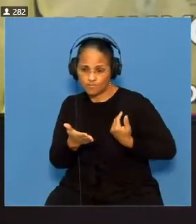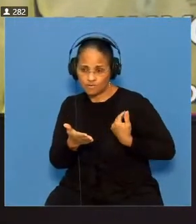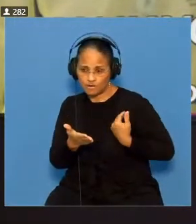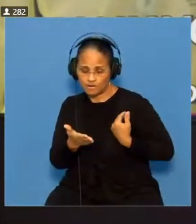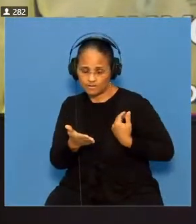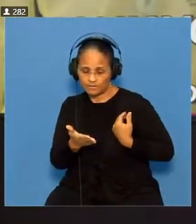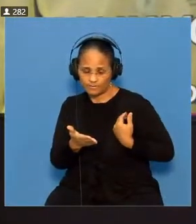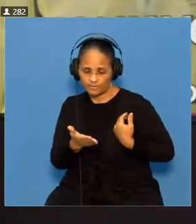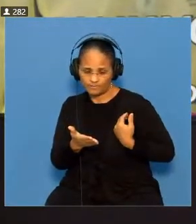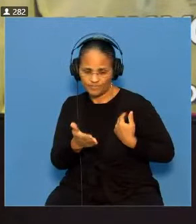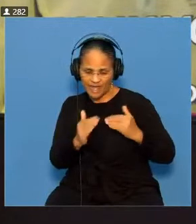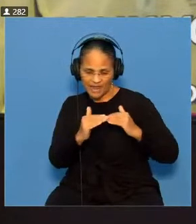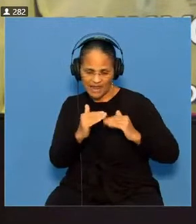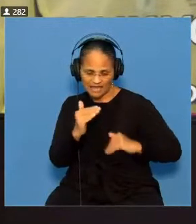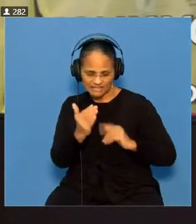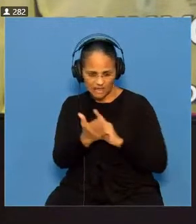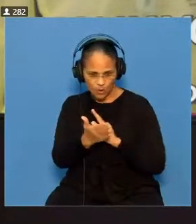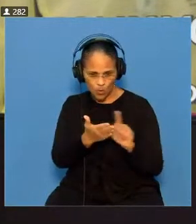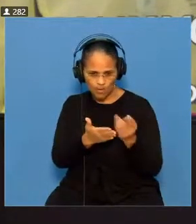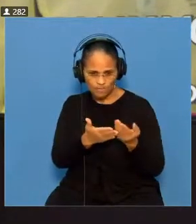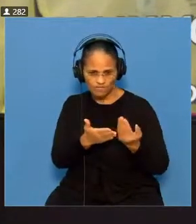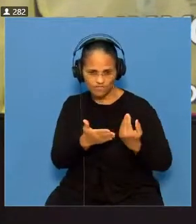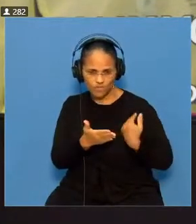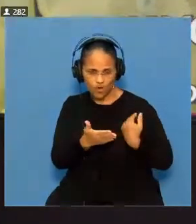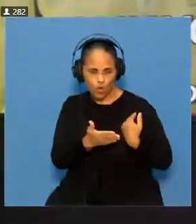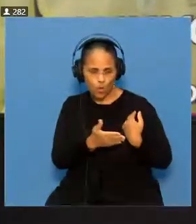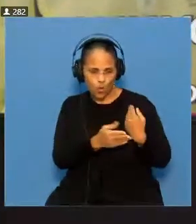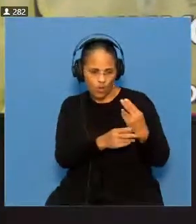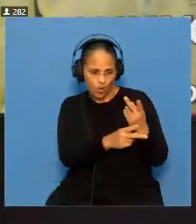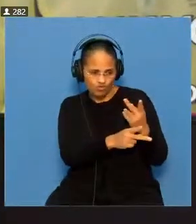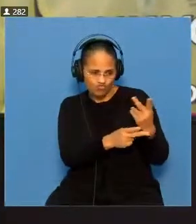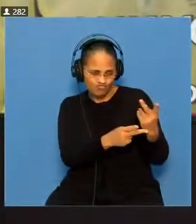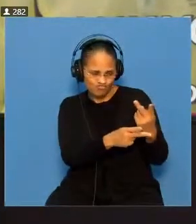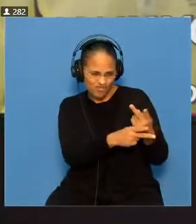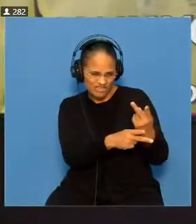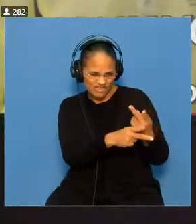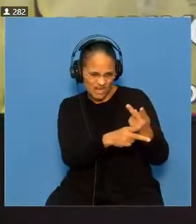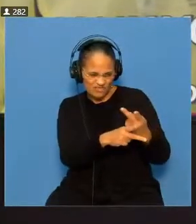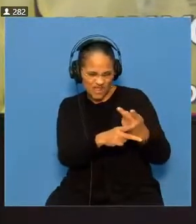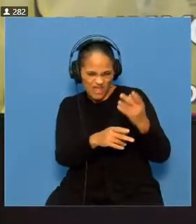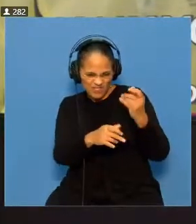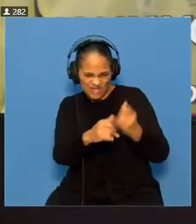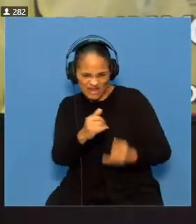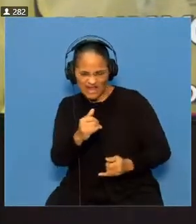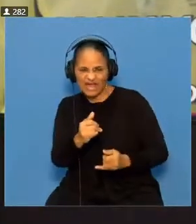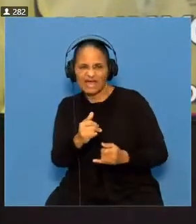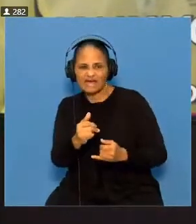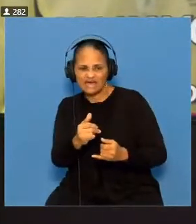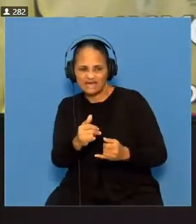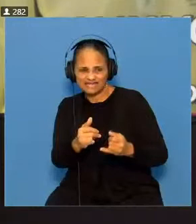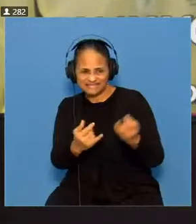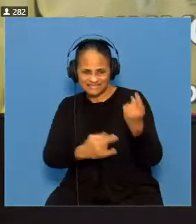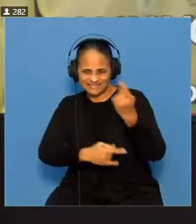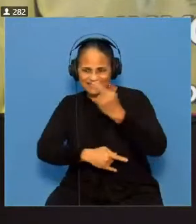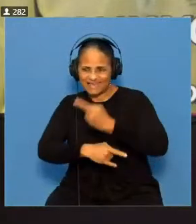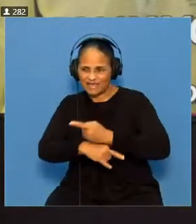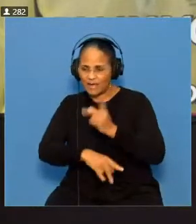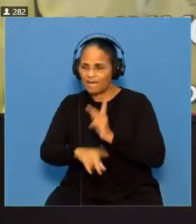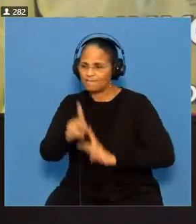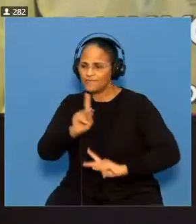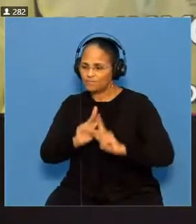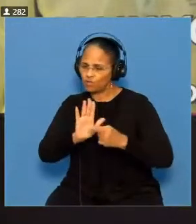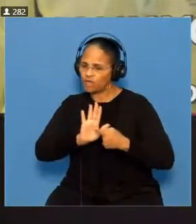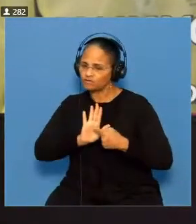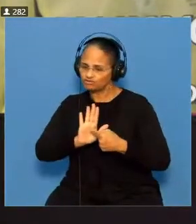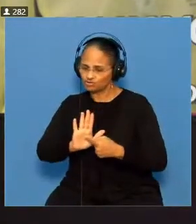probably less than a week ago, we were reserving the latter part of the day for persons that were symptomatic. As you may recall, we